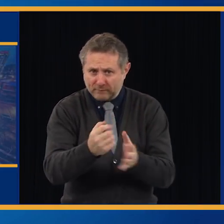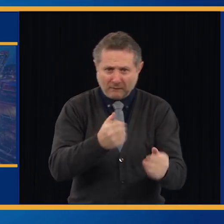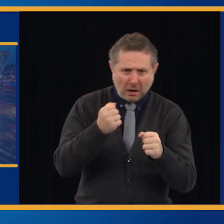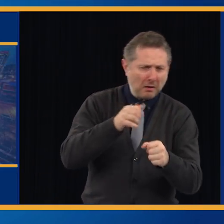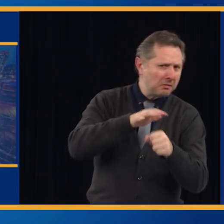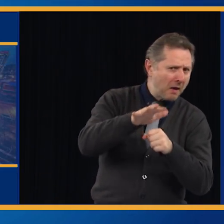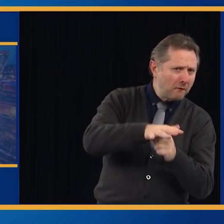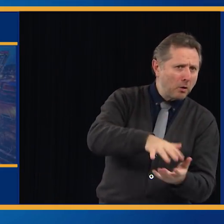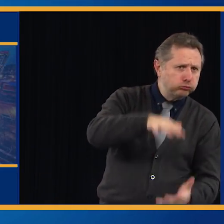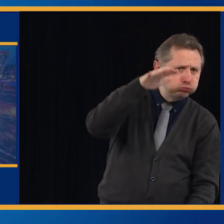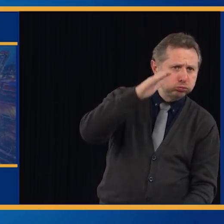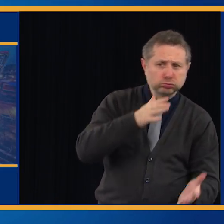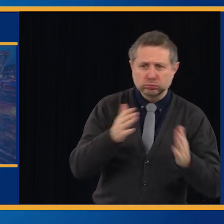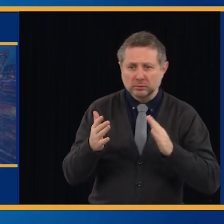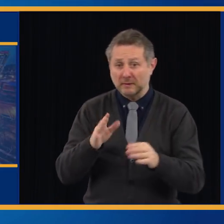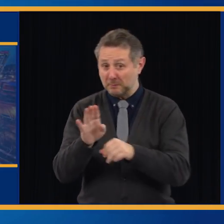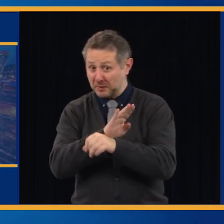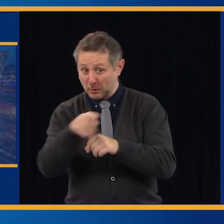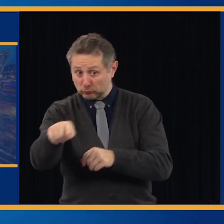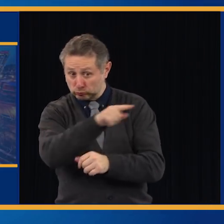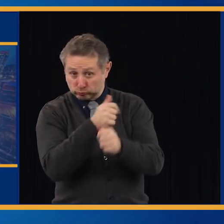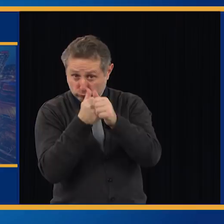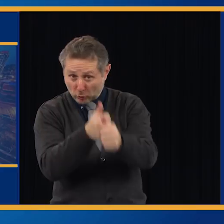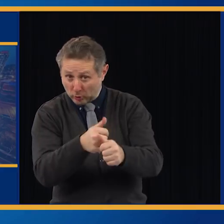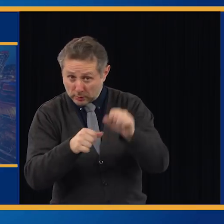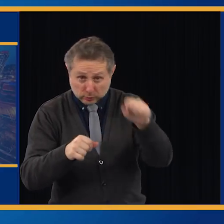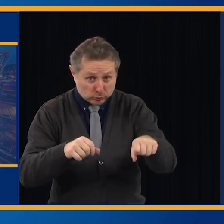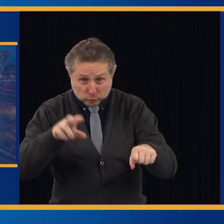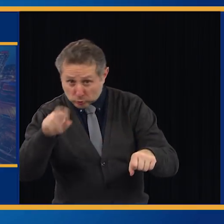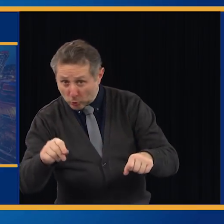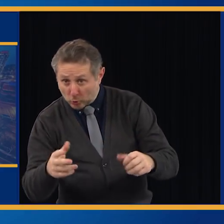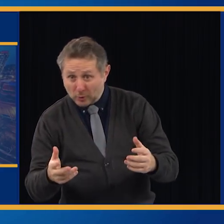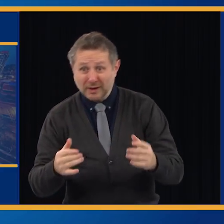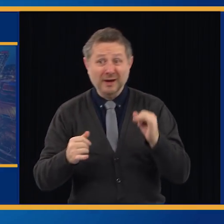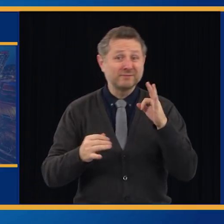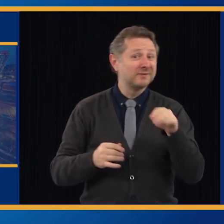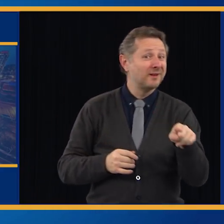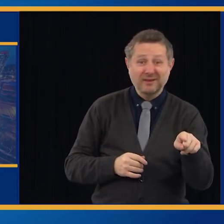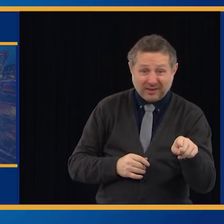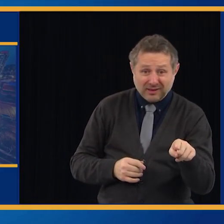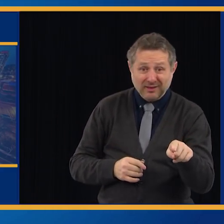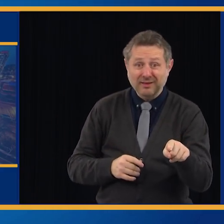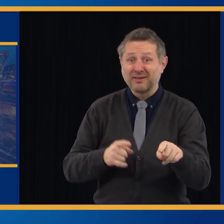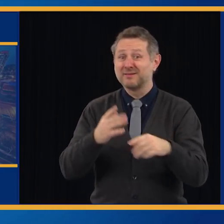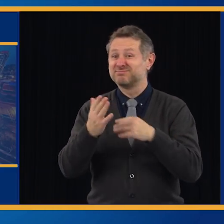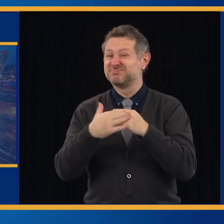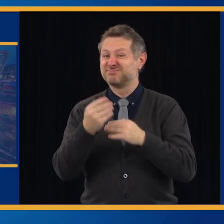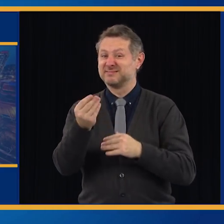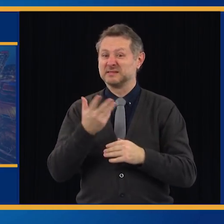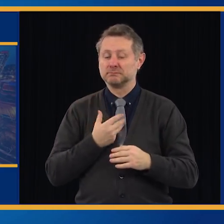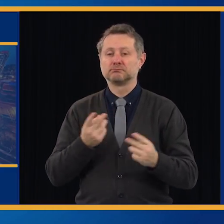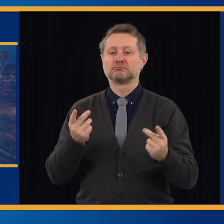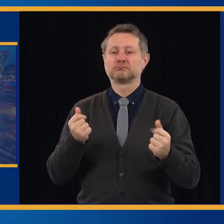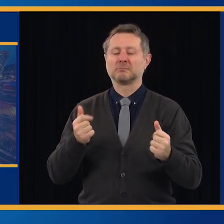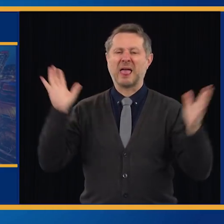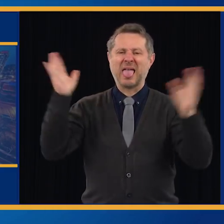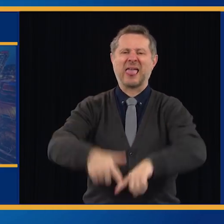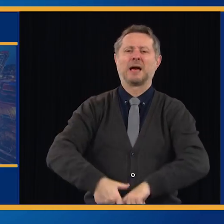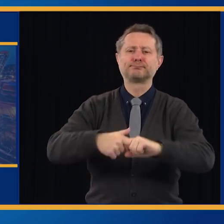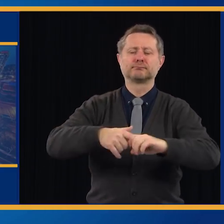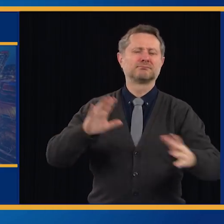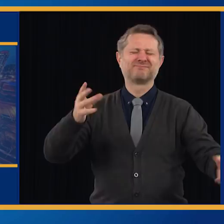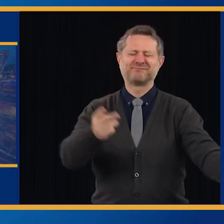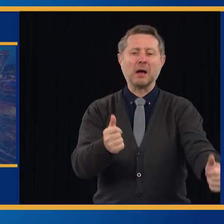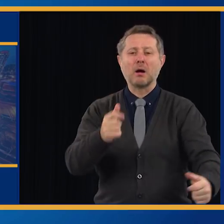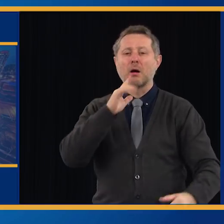emergency switch that we can throw if any one of those indicators are problematic. Because remember, we